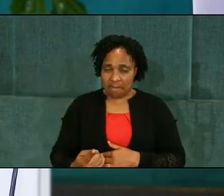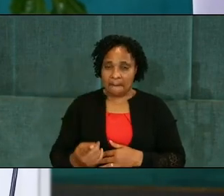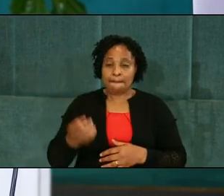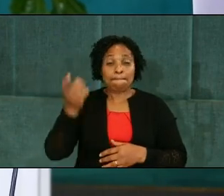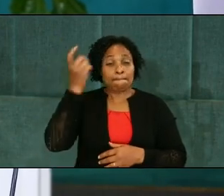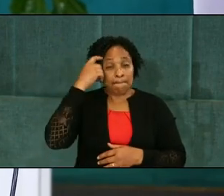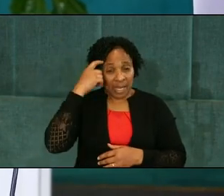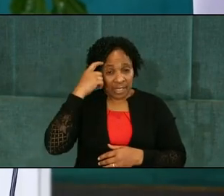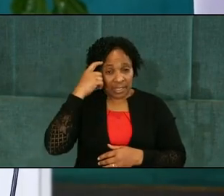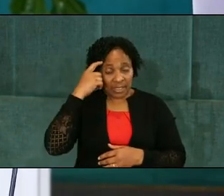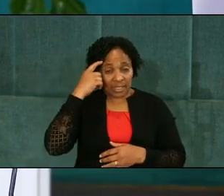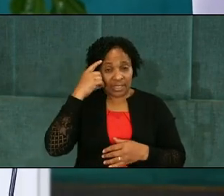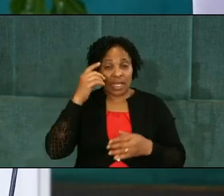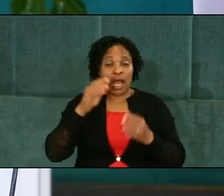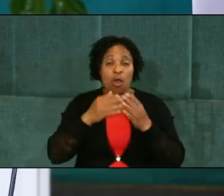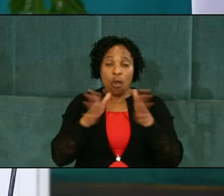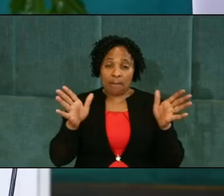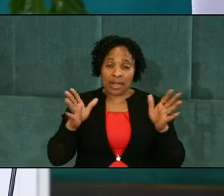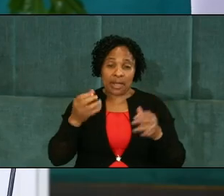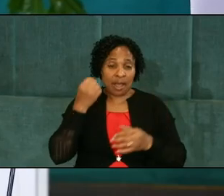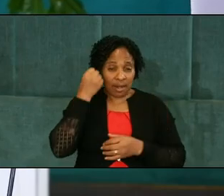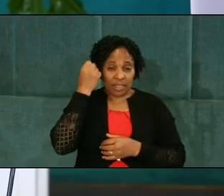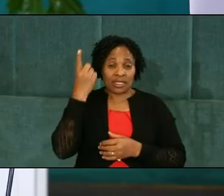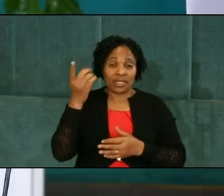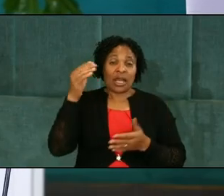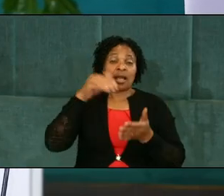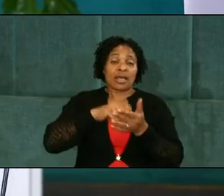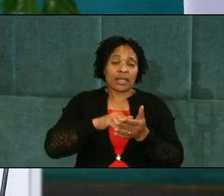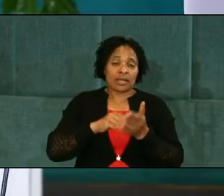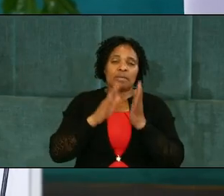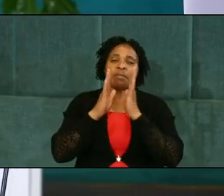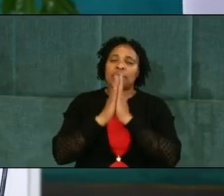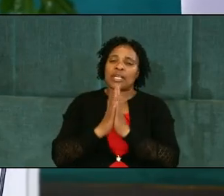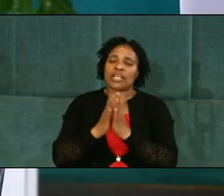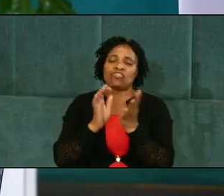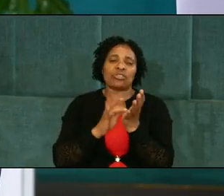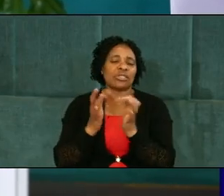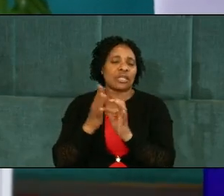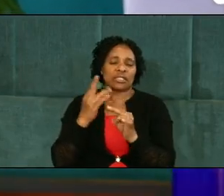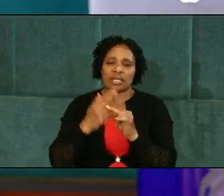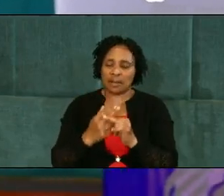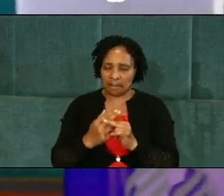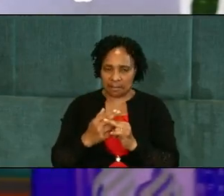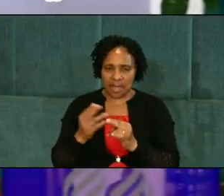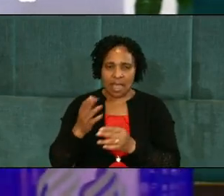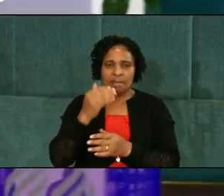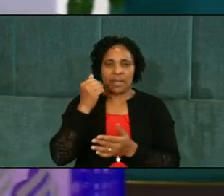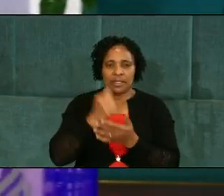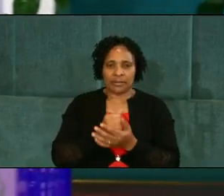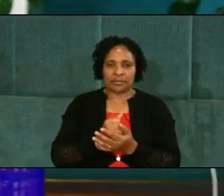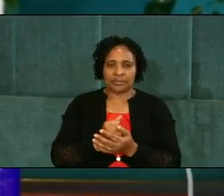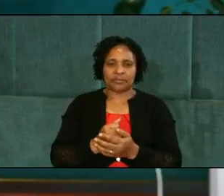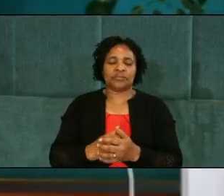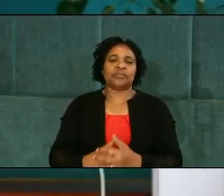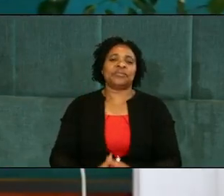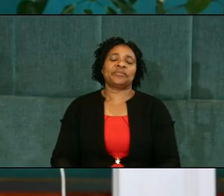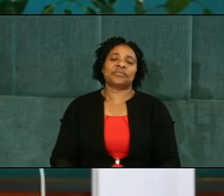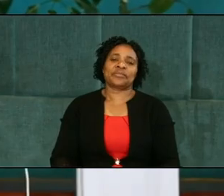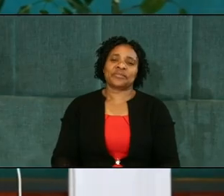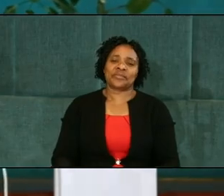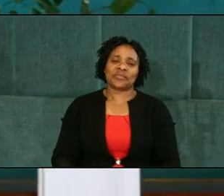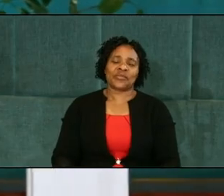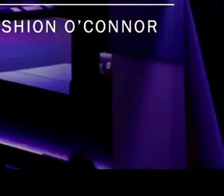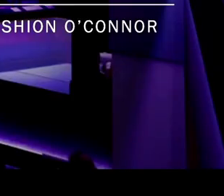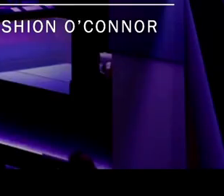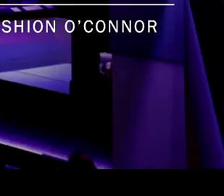and open up our understanding. Again, we pray in Jesus' name. Amen.